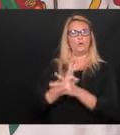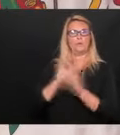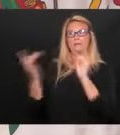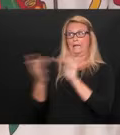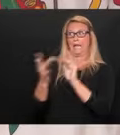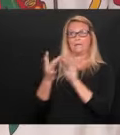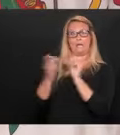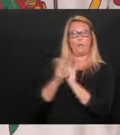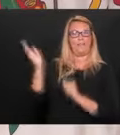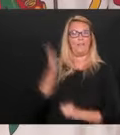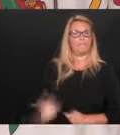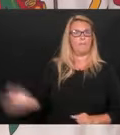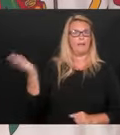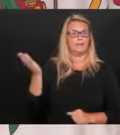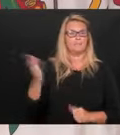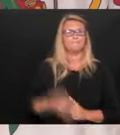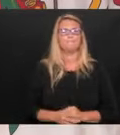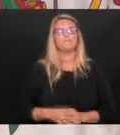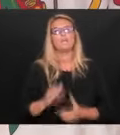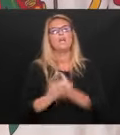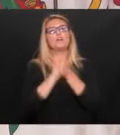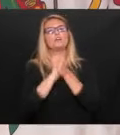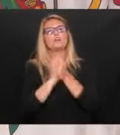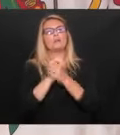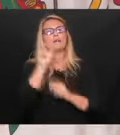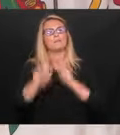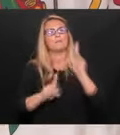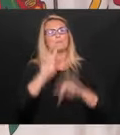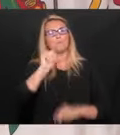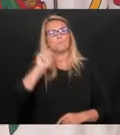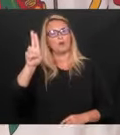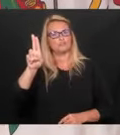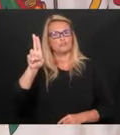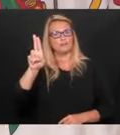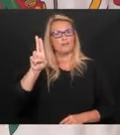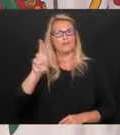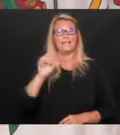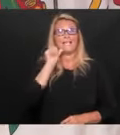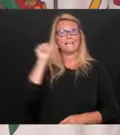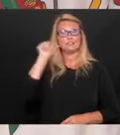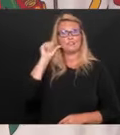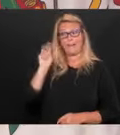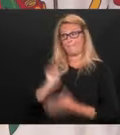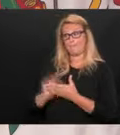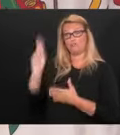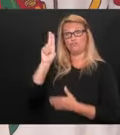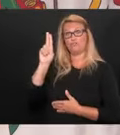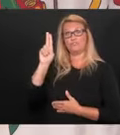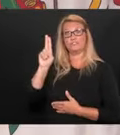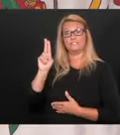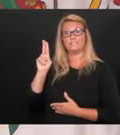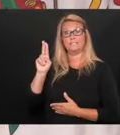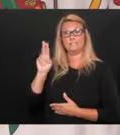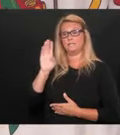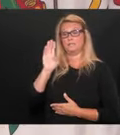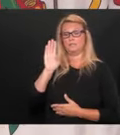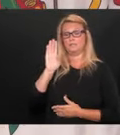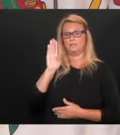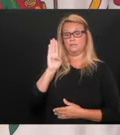everybody. I congratulate the folks at Marshall. Yesterday, Marshall University Bill